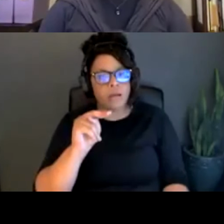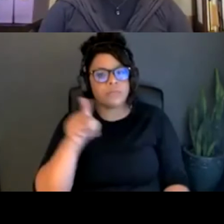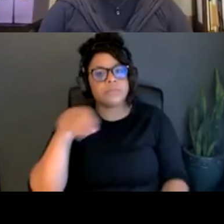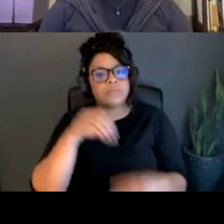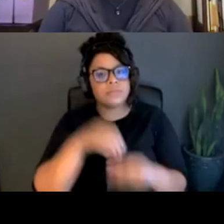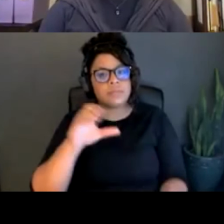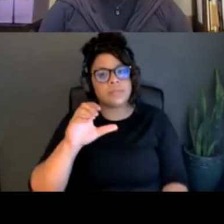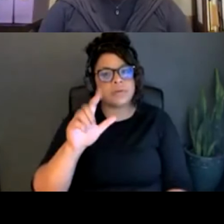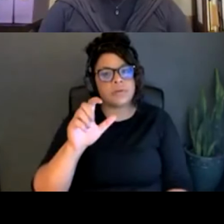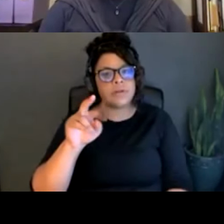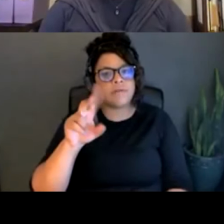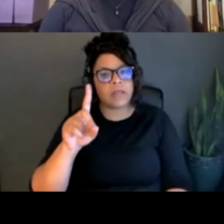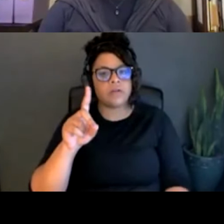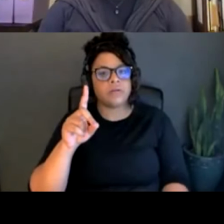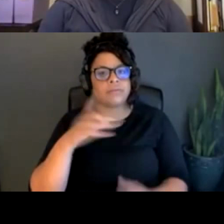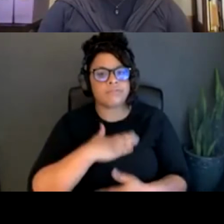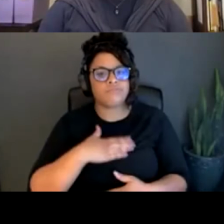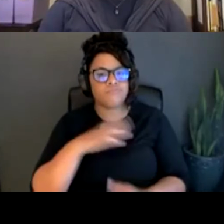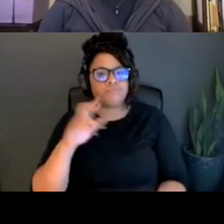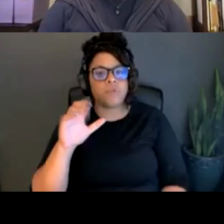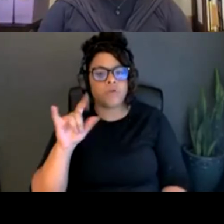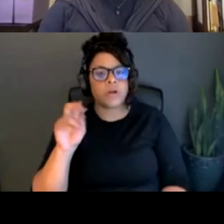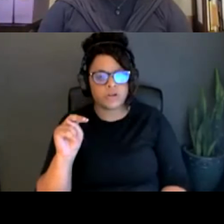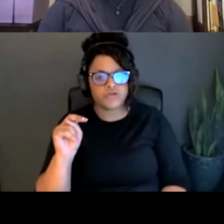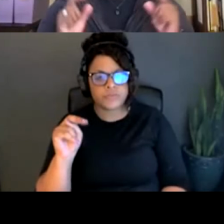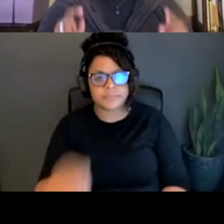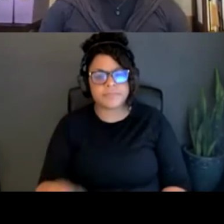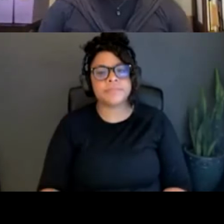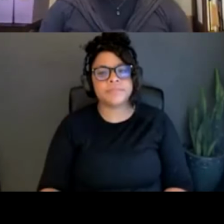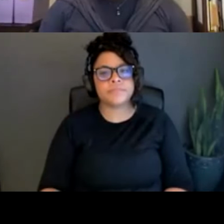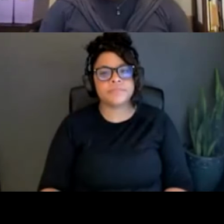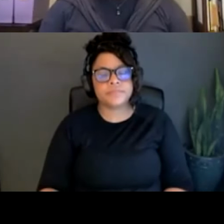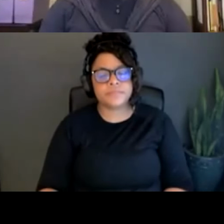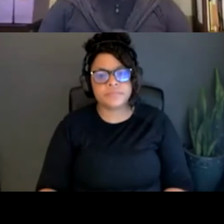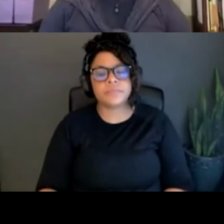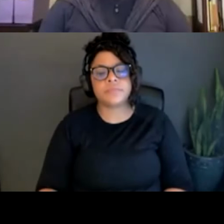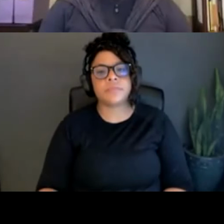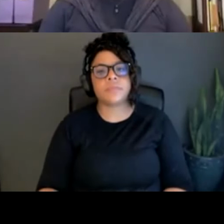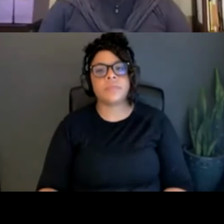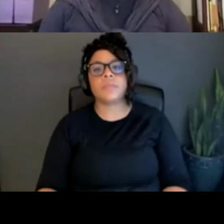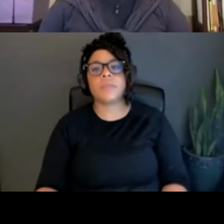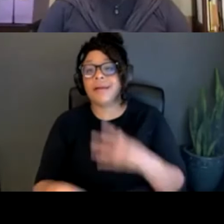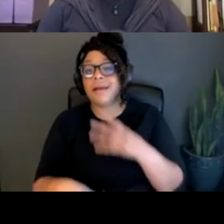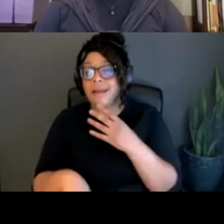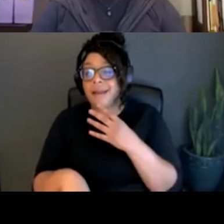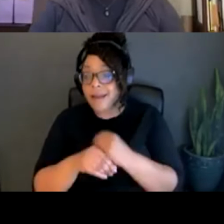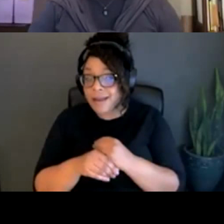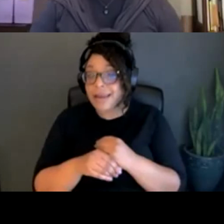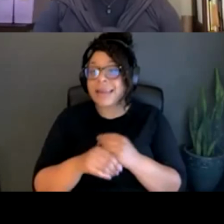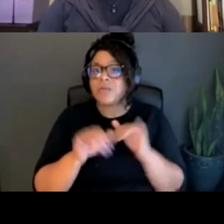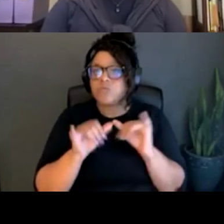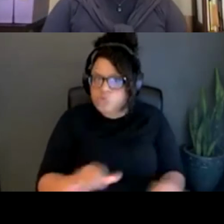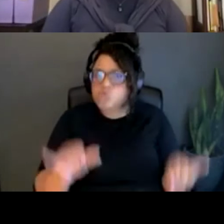Cleveland recreation. And to add to that, routinely Black and